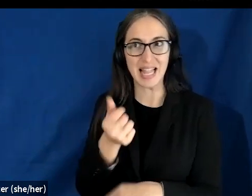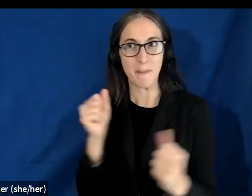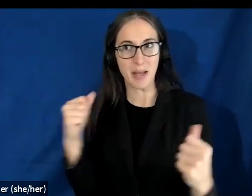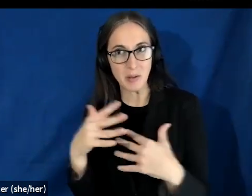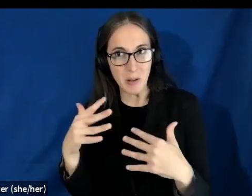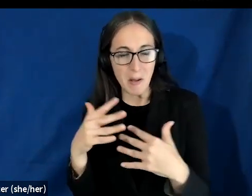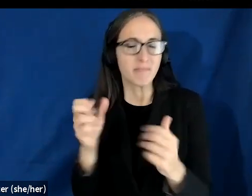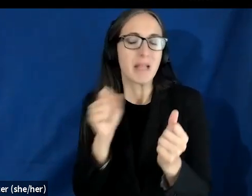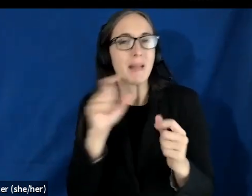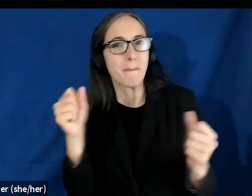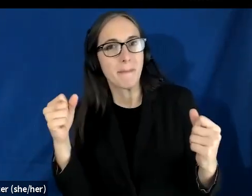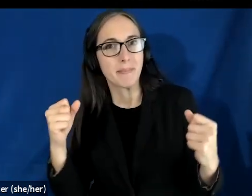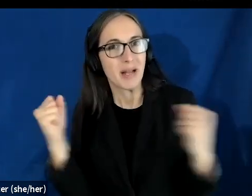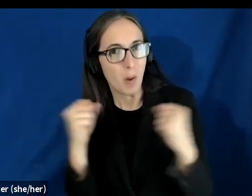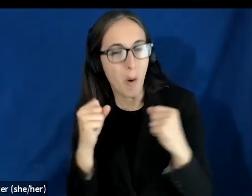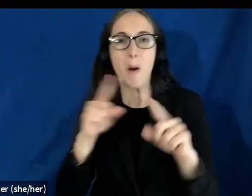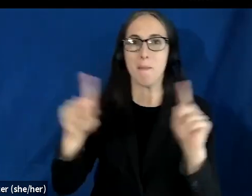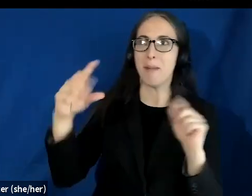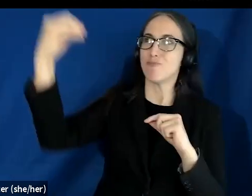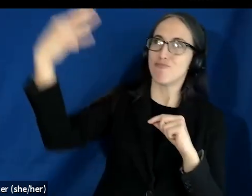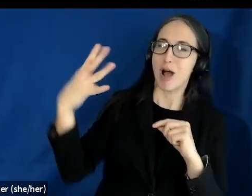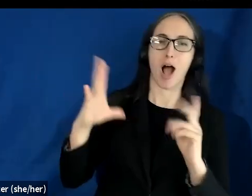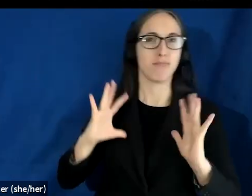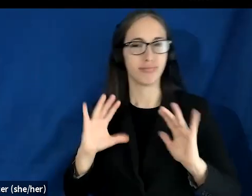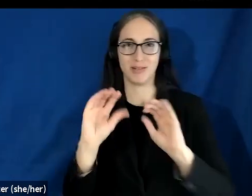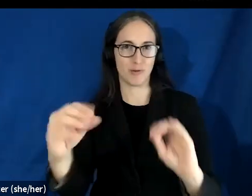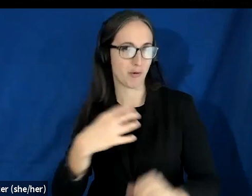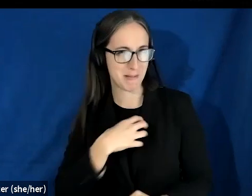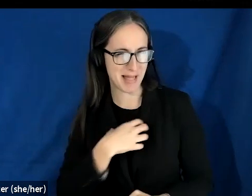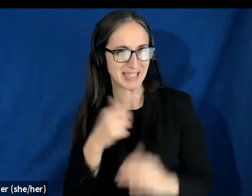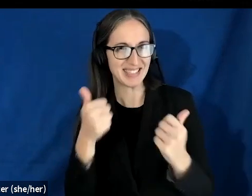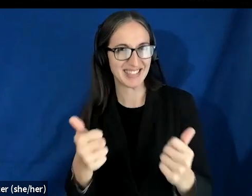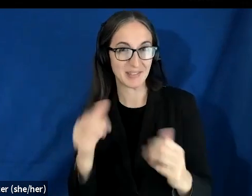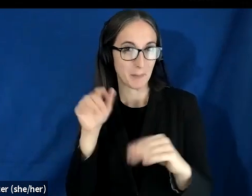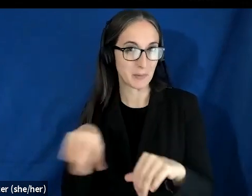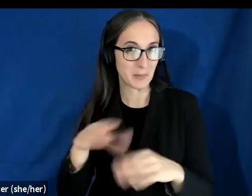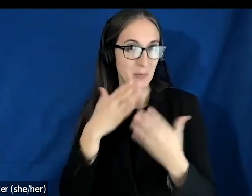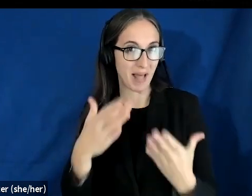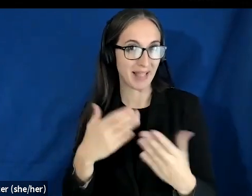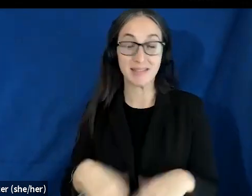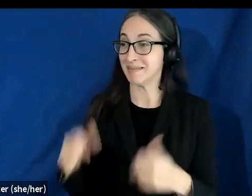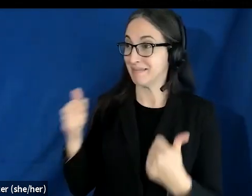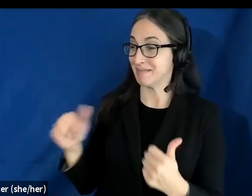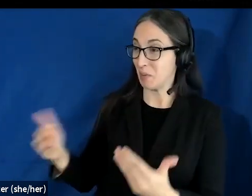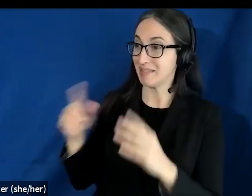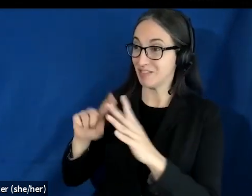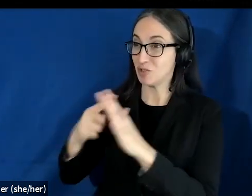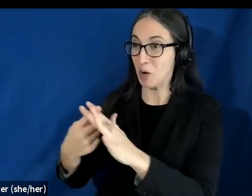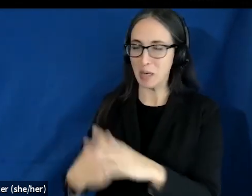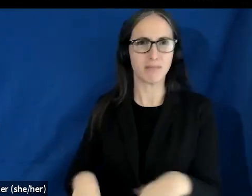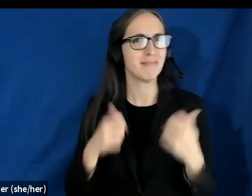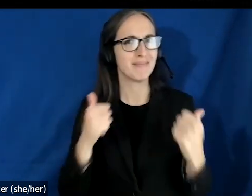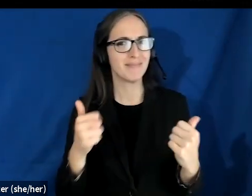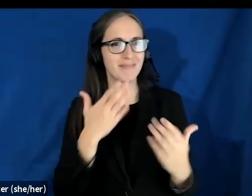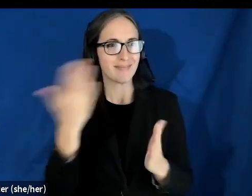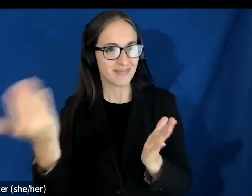hope everybody's doing well as well. Amazing. Whenever you're ready, feel free to go ahead and get started. Awesome. Well, thanks again